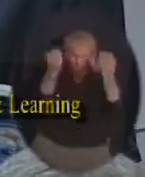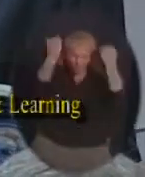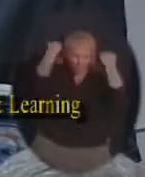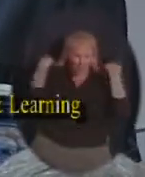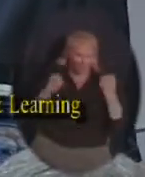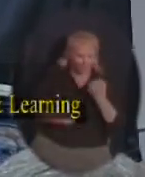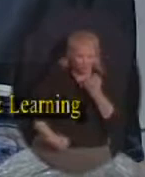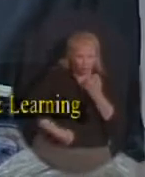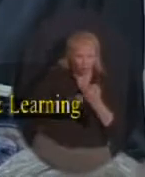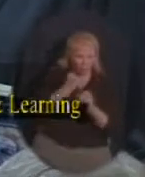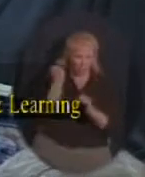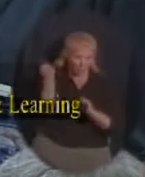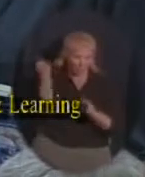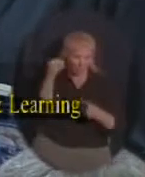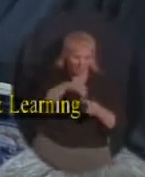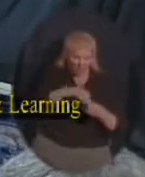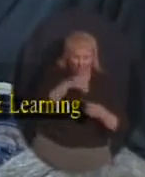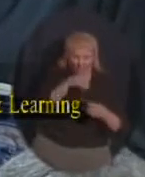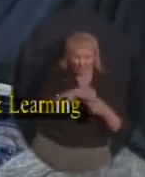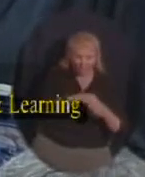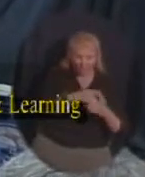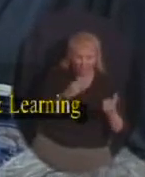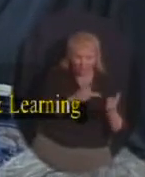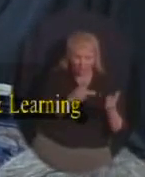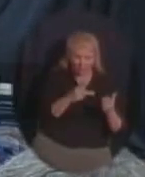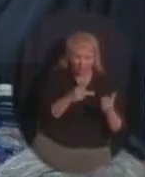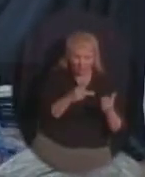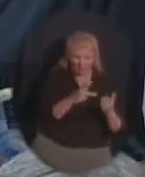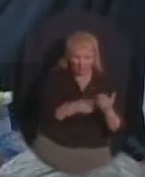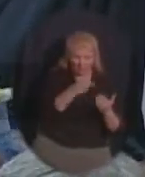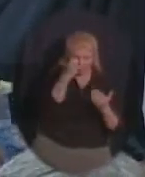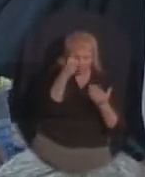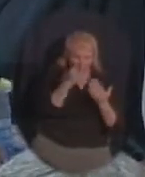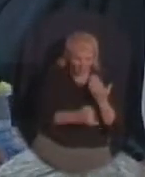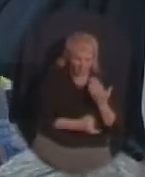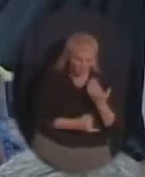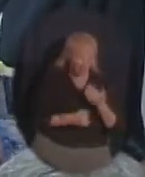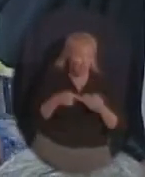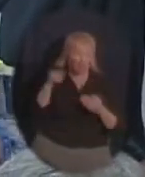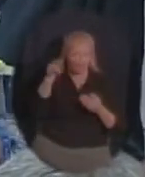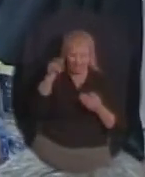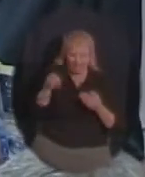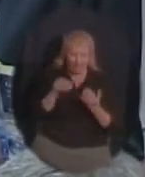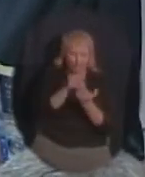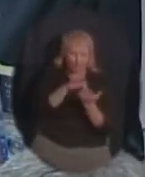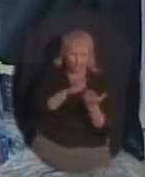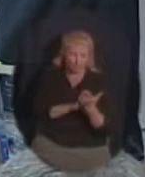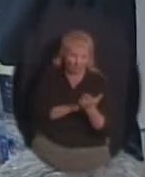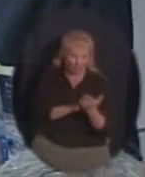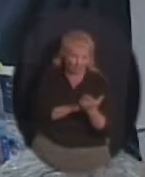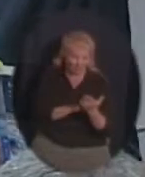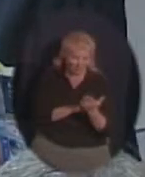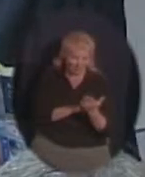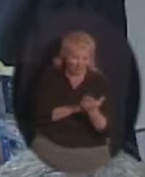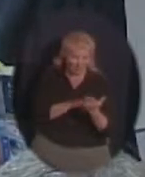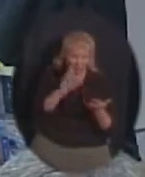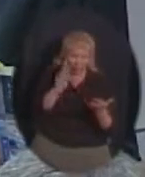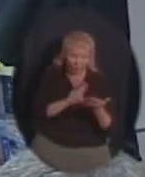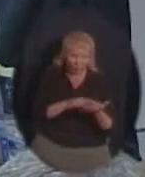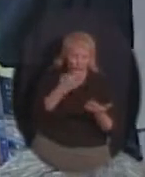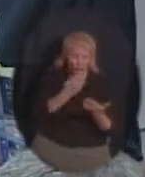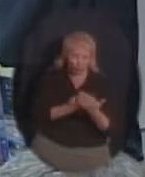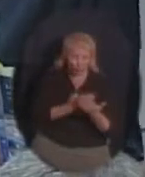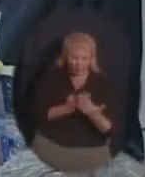be in the pilot. They had to document that they had 100% staff involvement in the discussion, and there was 100% staff